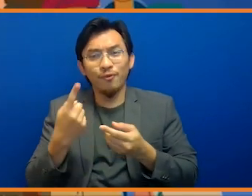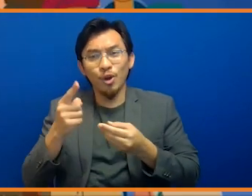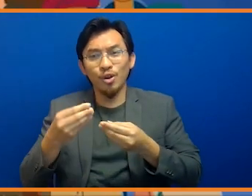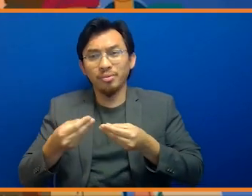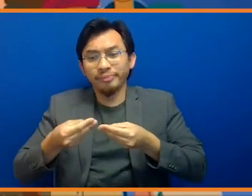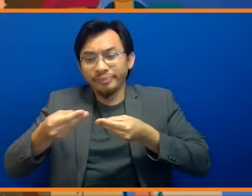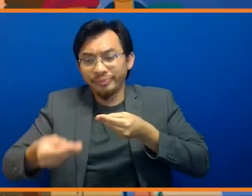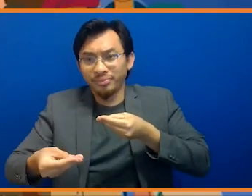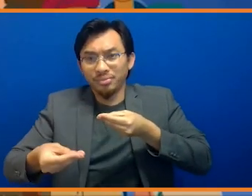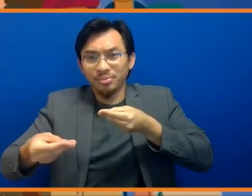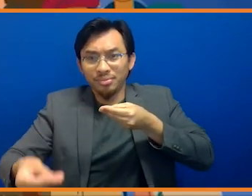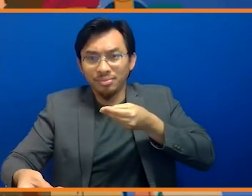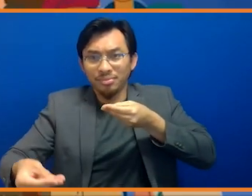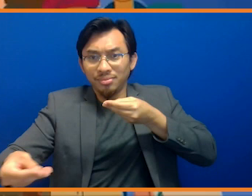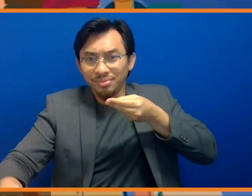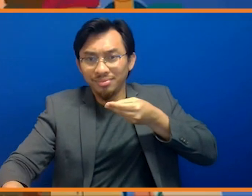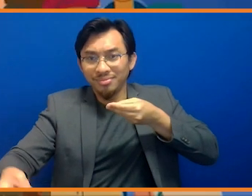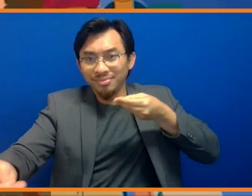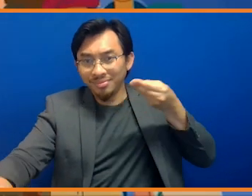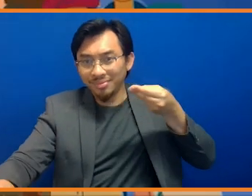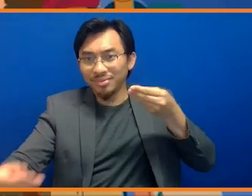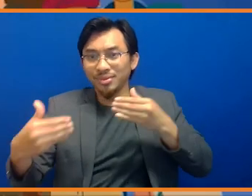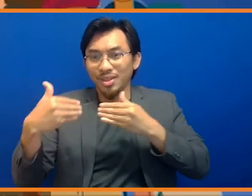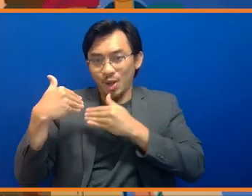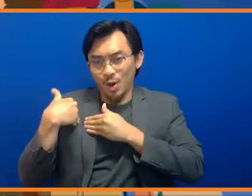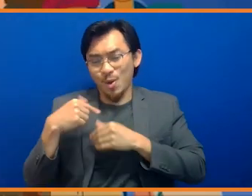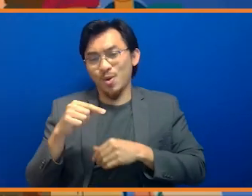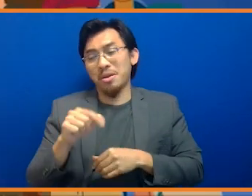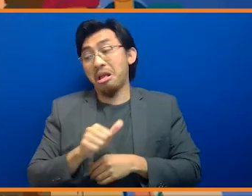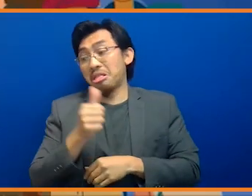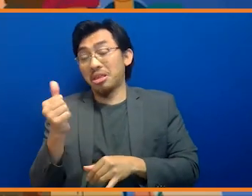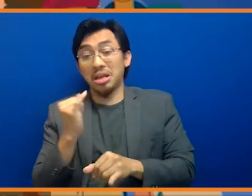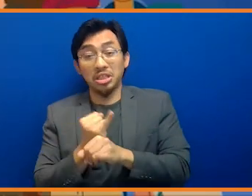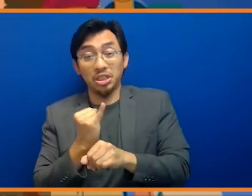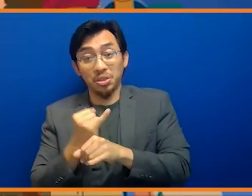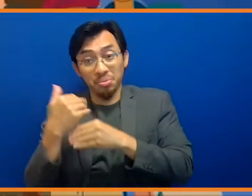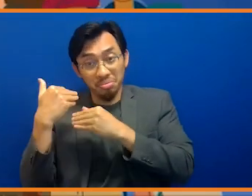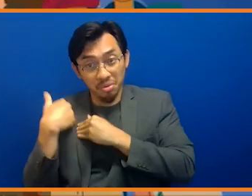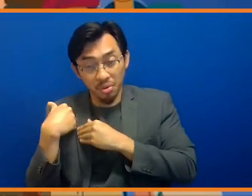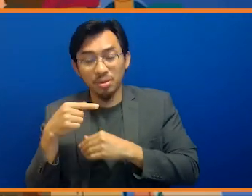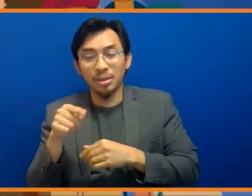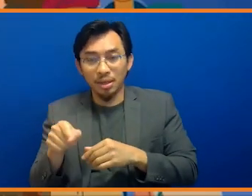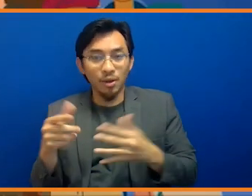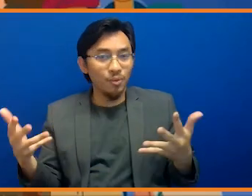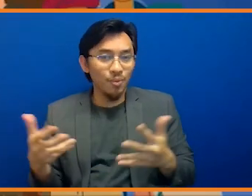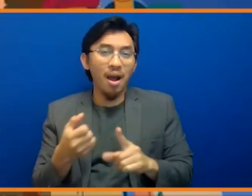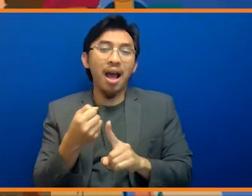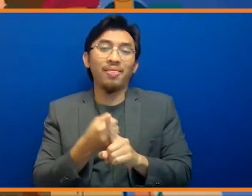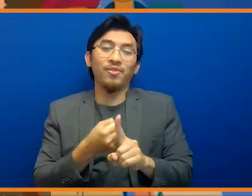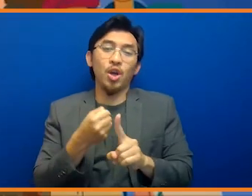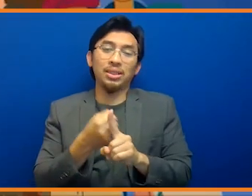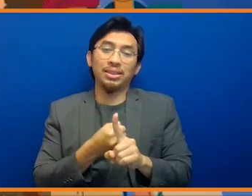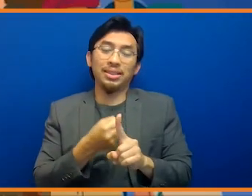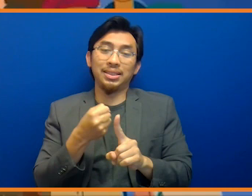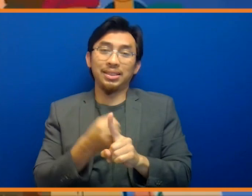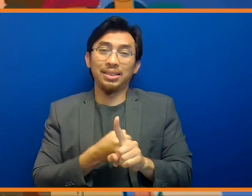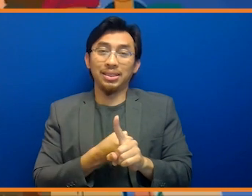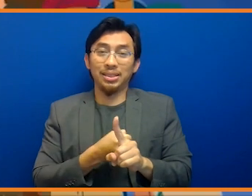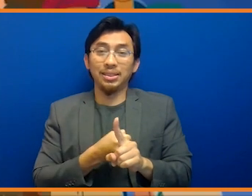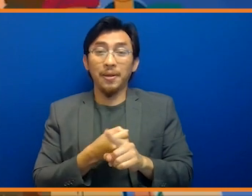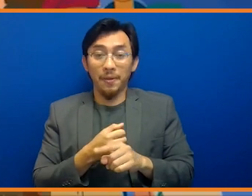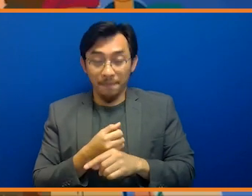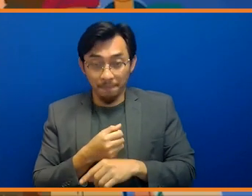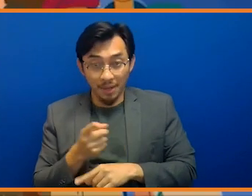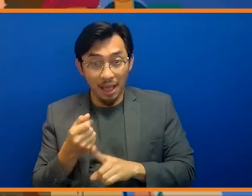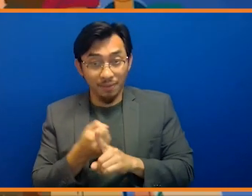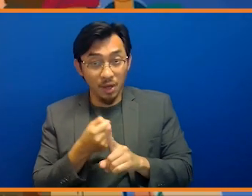next generation. So another role of the institution, especially the museum, is advocacy. The advocacy, I